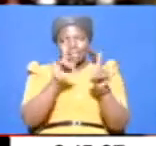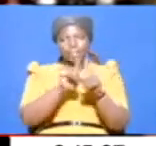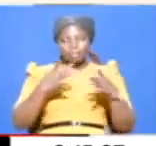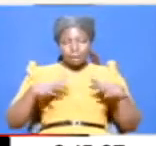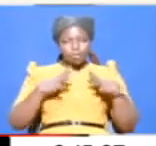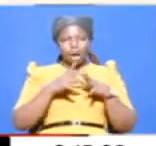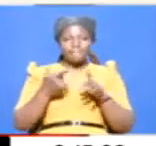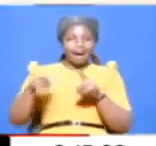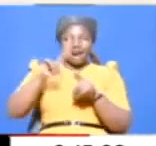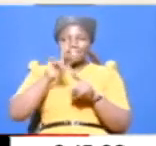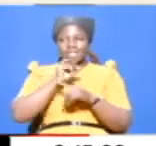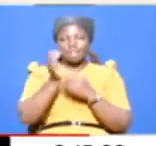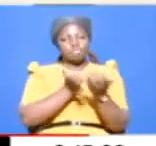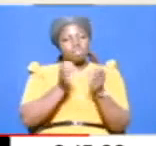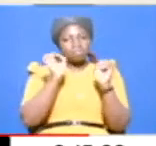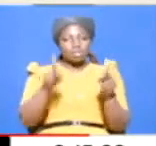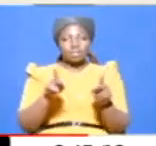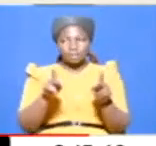now.